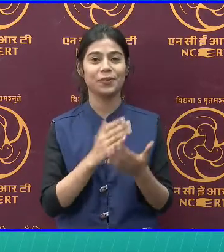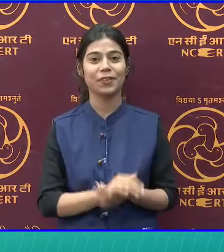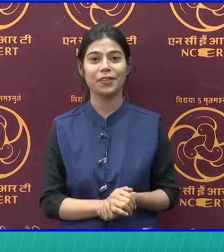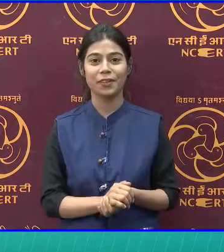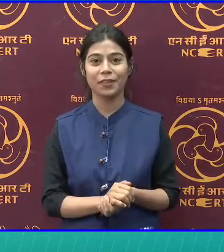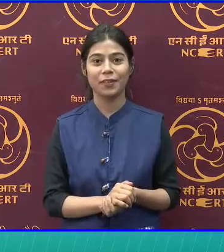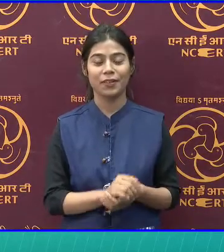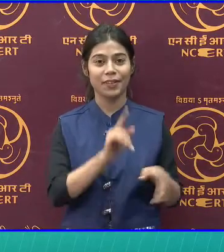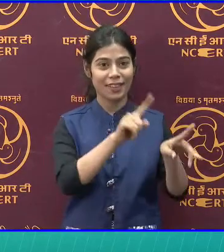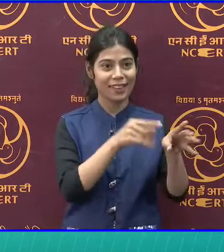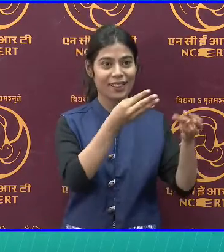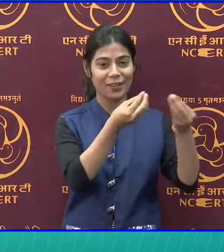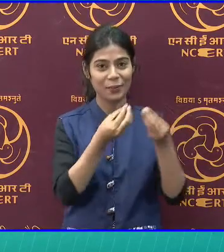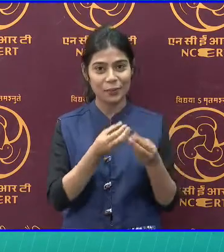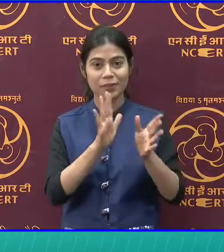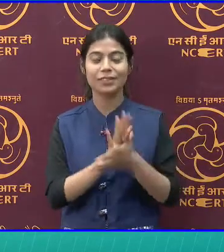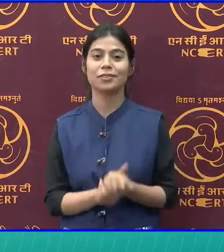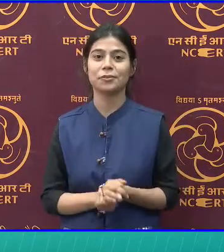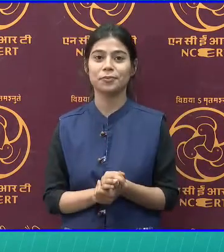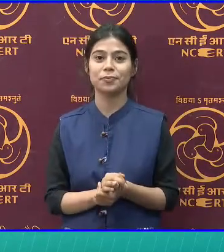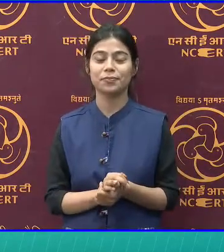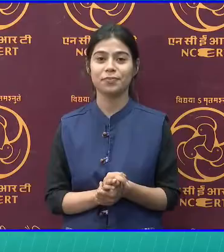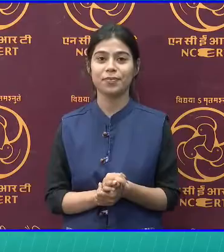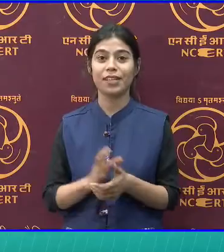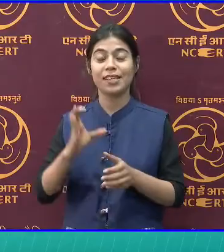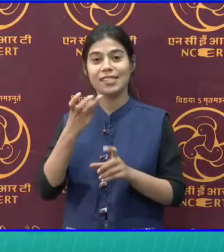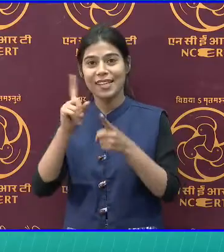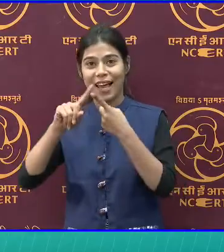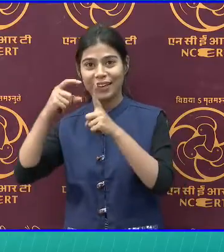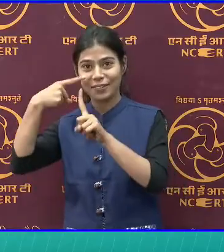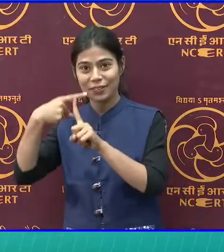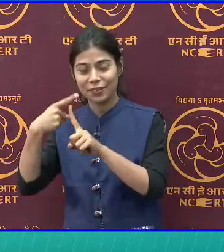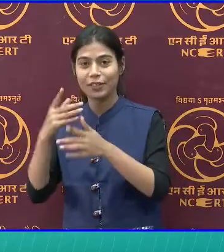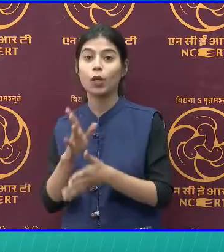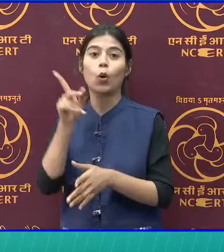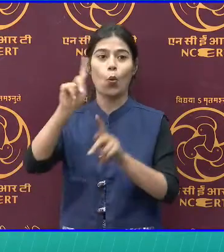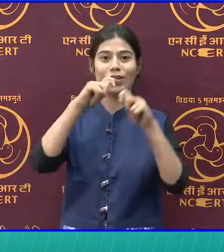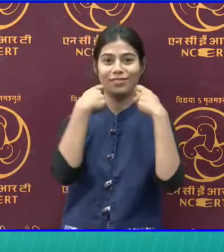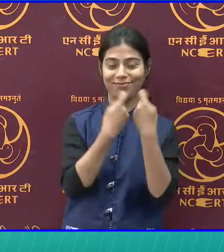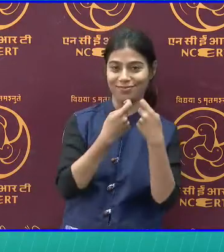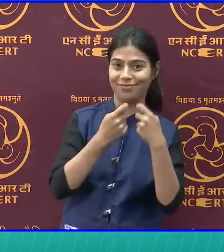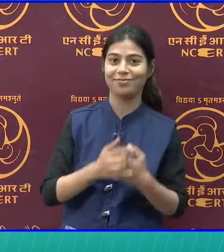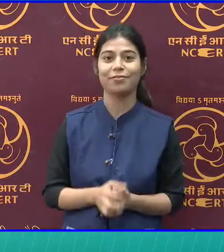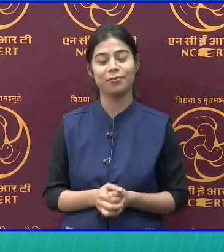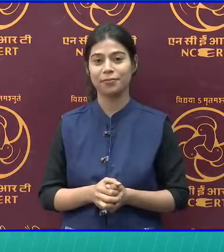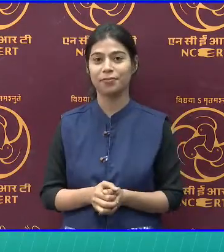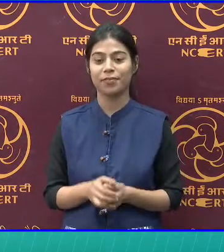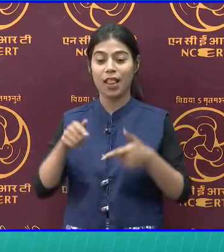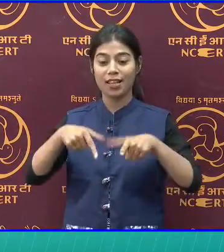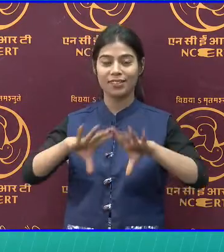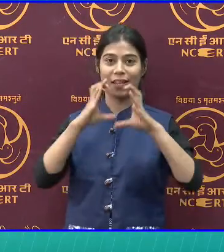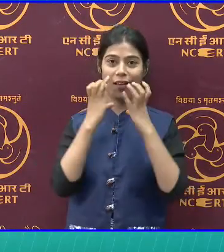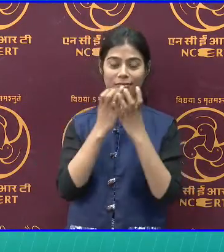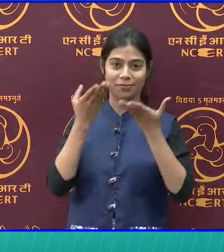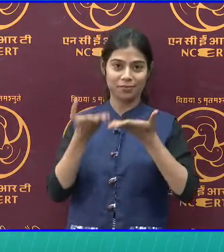this interactive session, and I also thank CIET and its team for conducting this